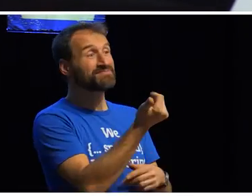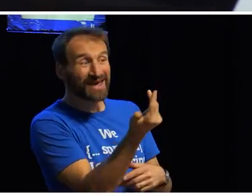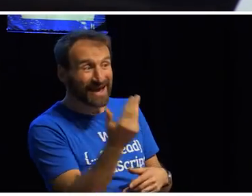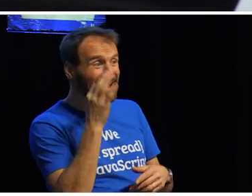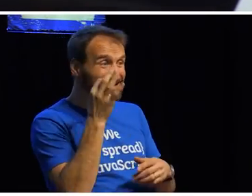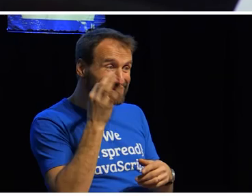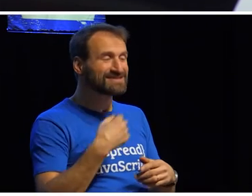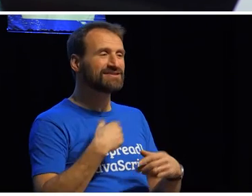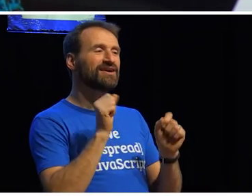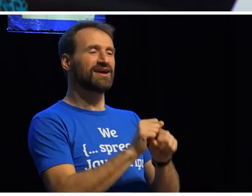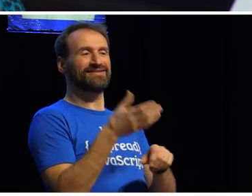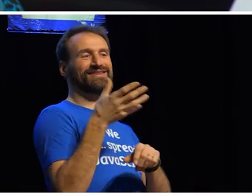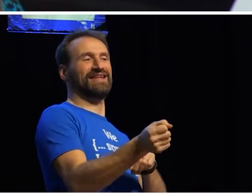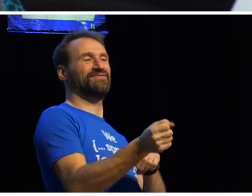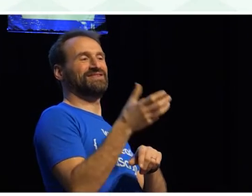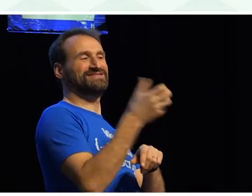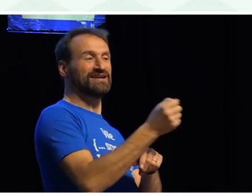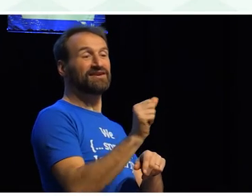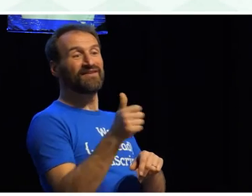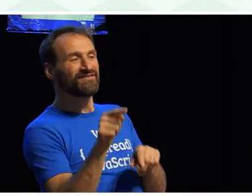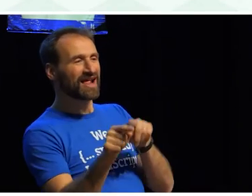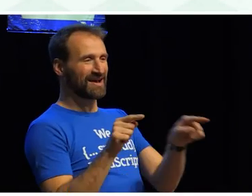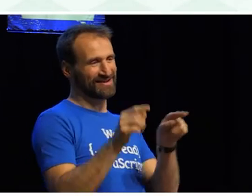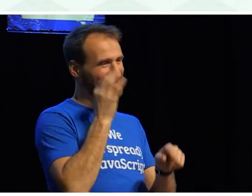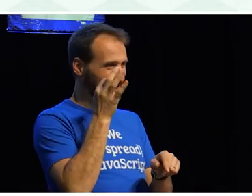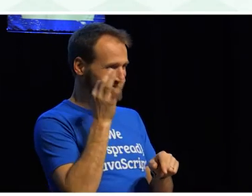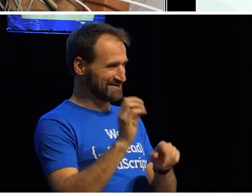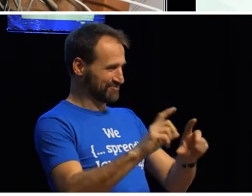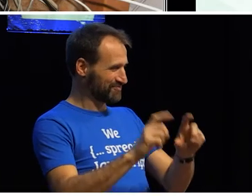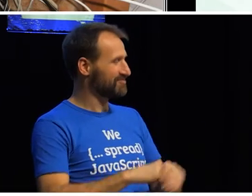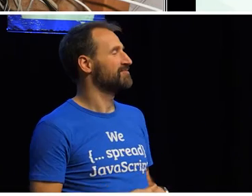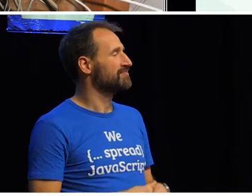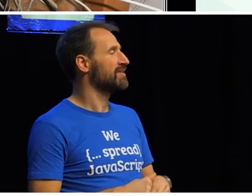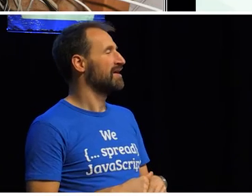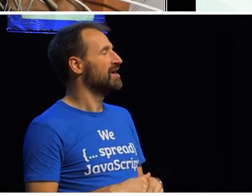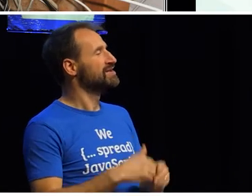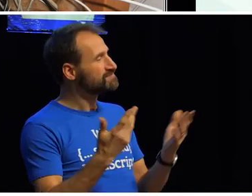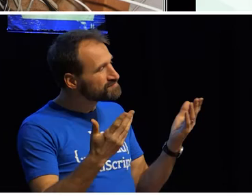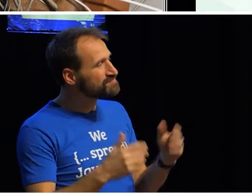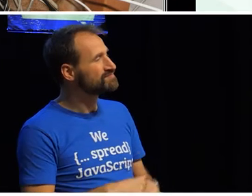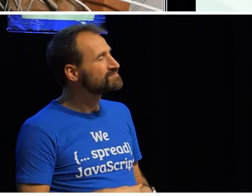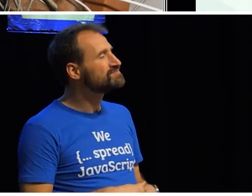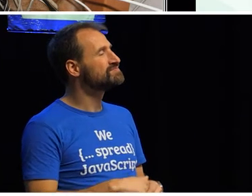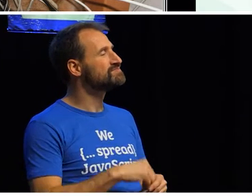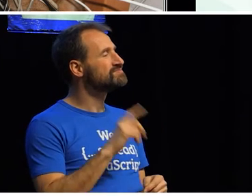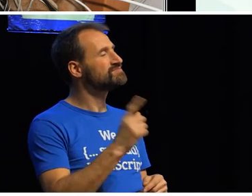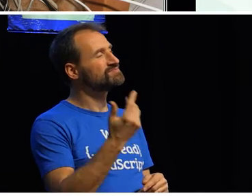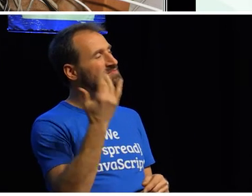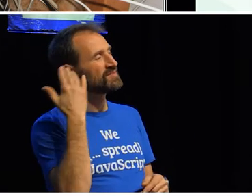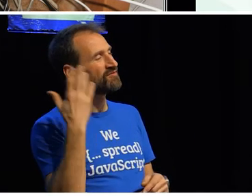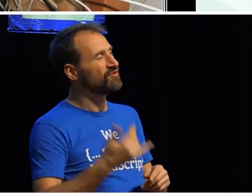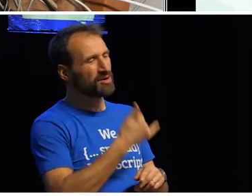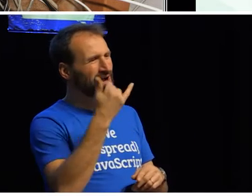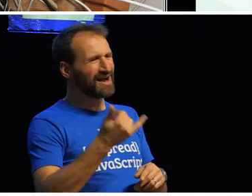And I've done some other project. I'm kind of running out of time, but so several years ago,